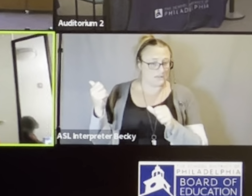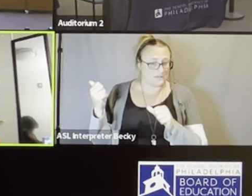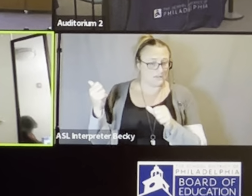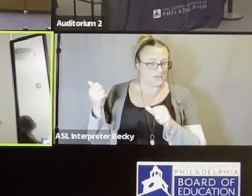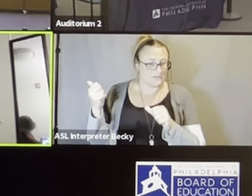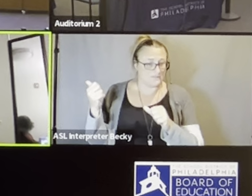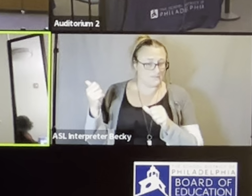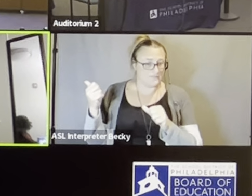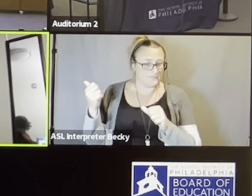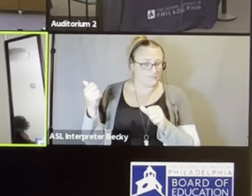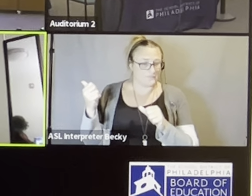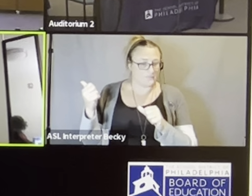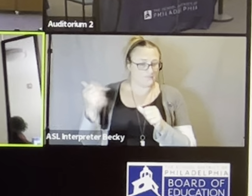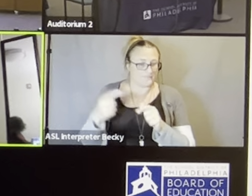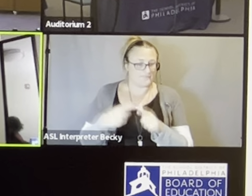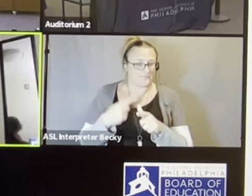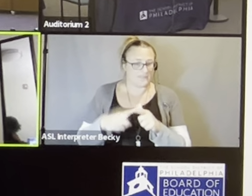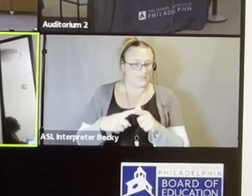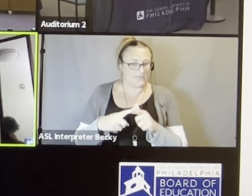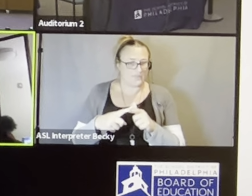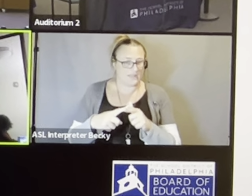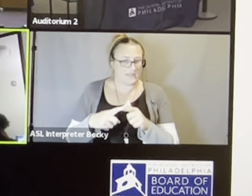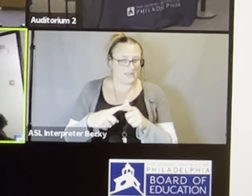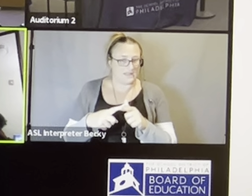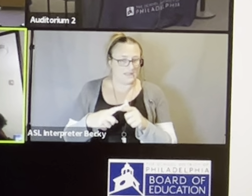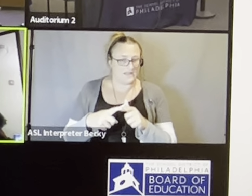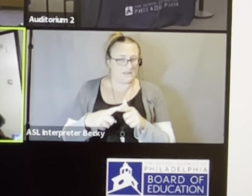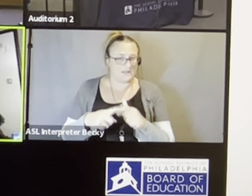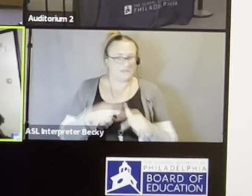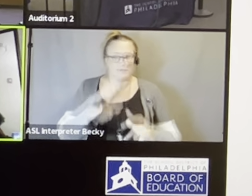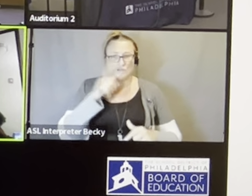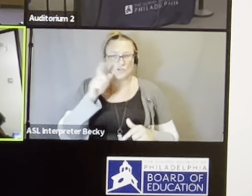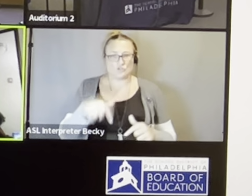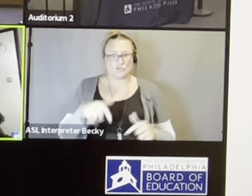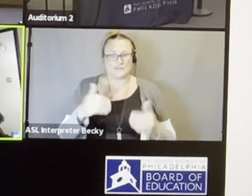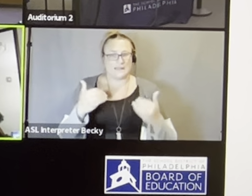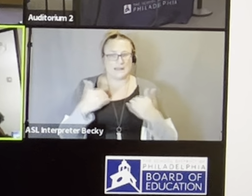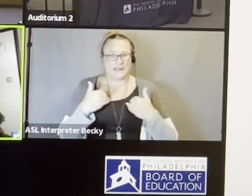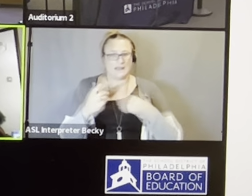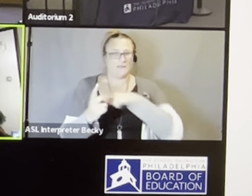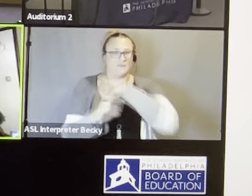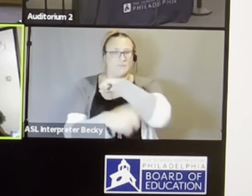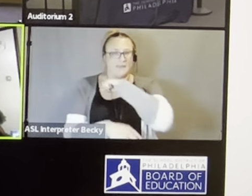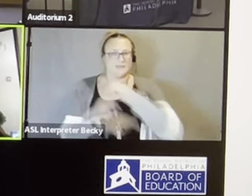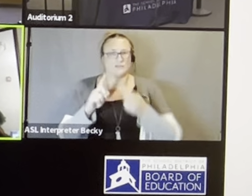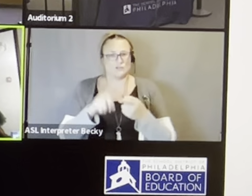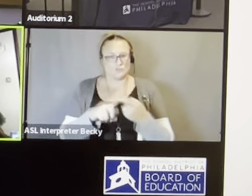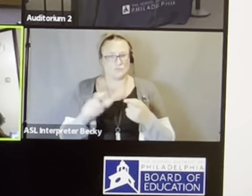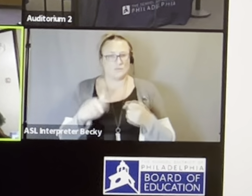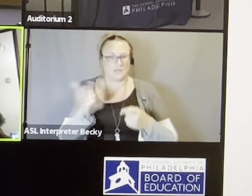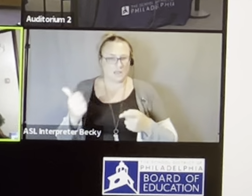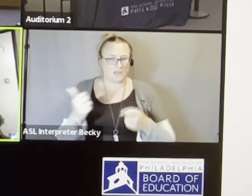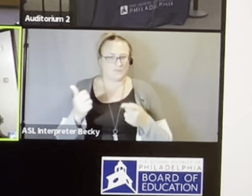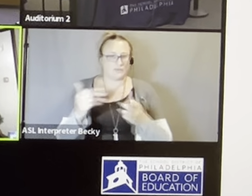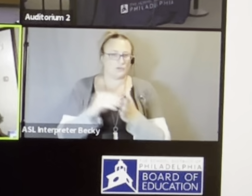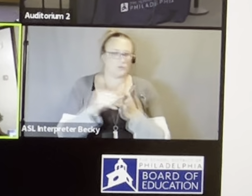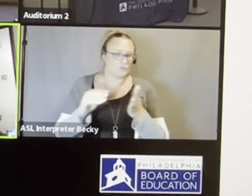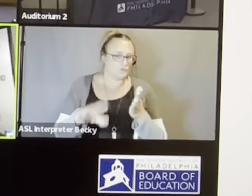I don't see why there should be a penalty to the other students